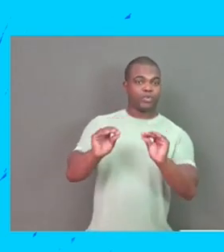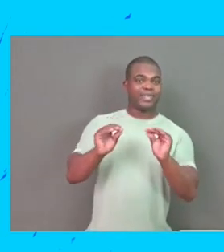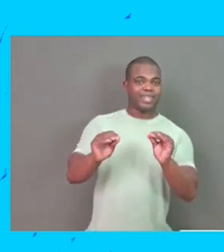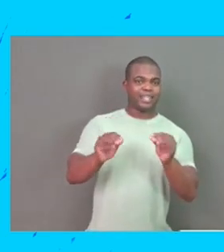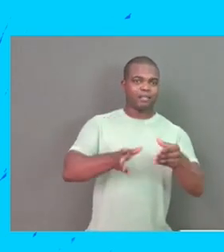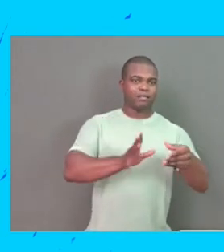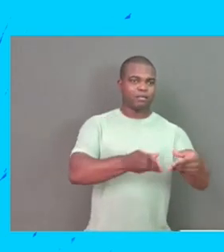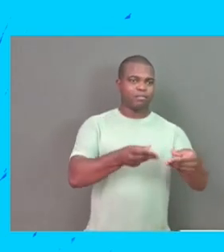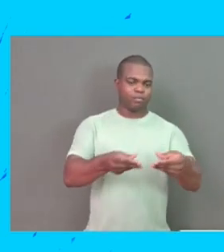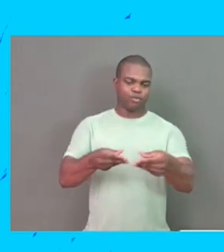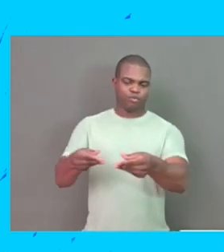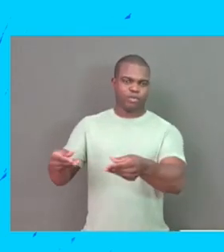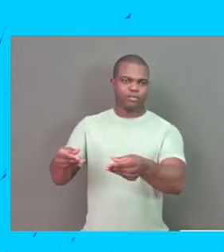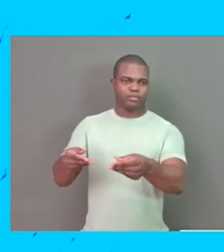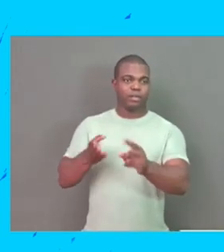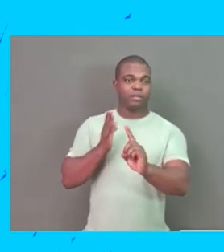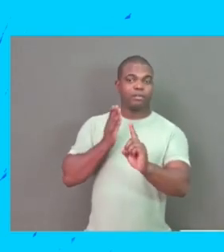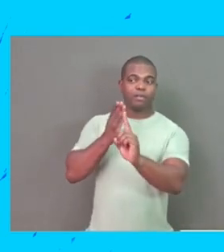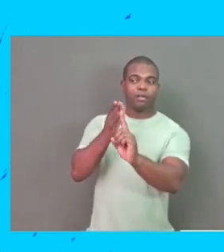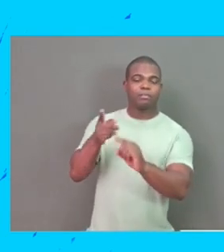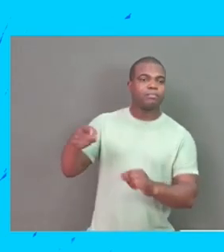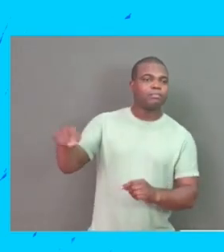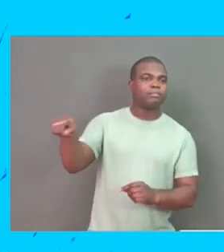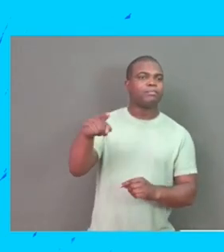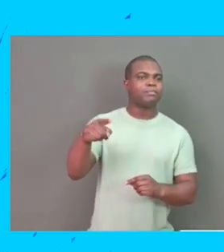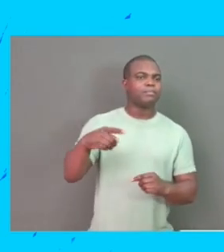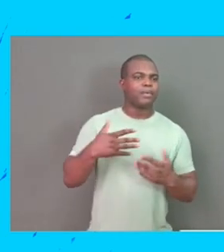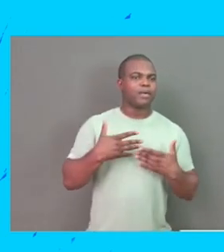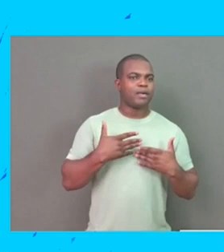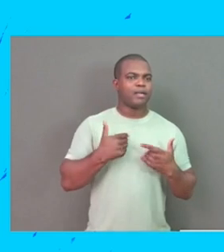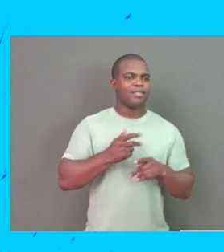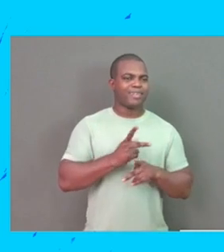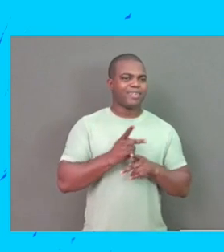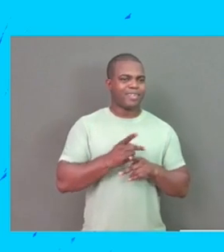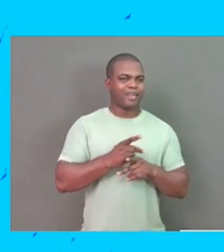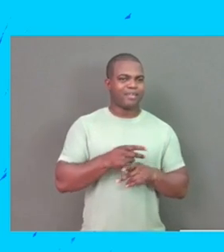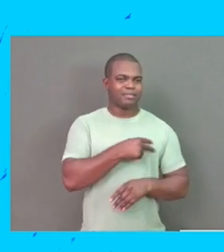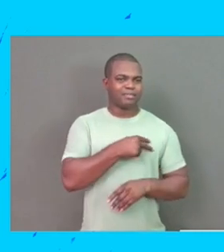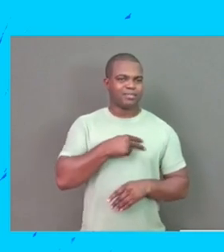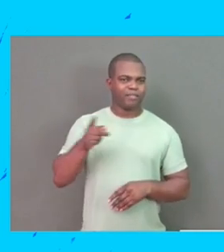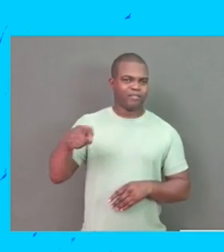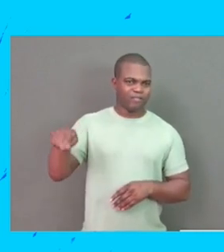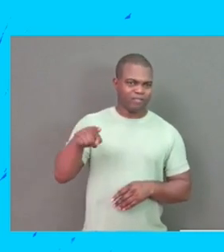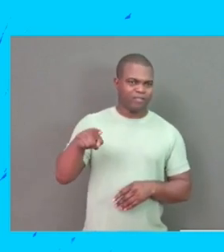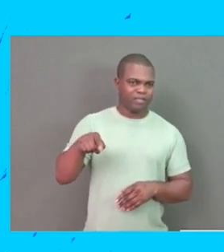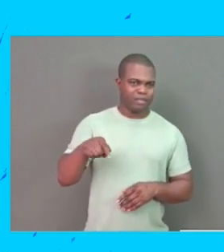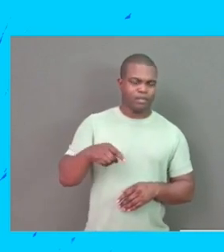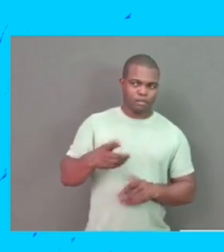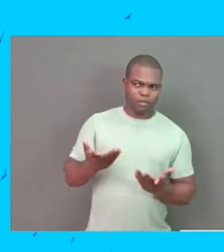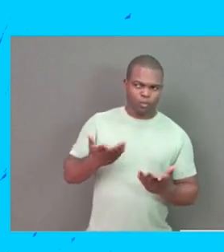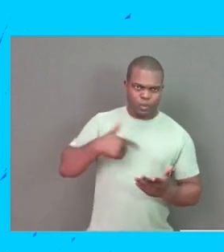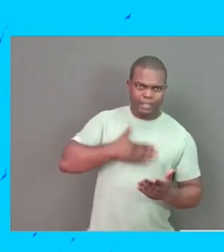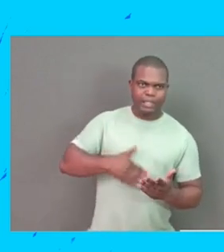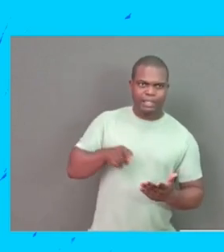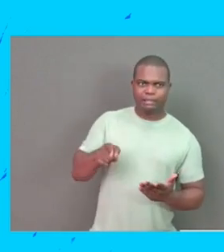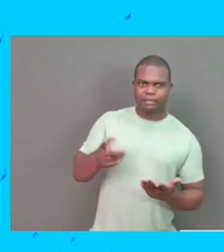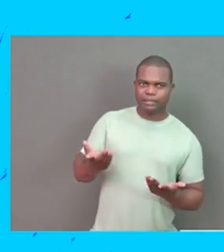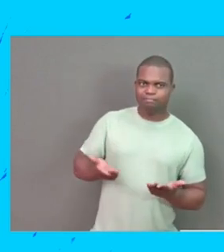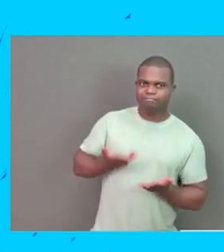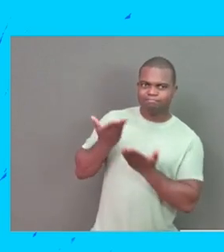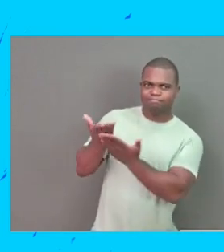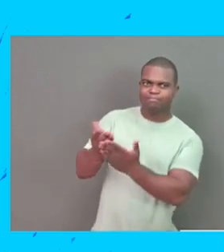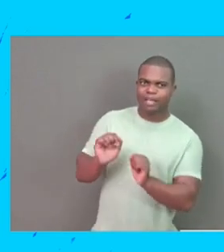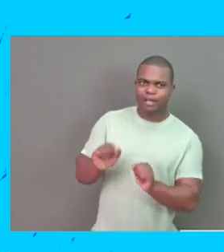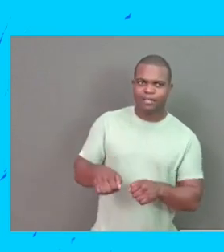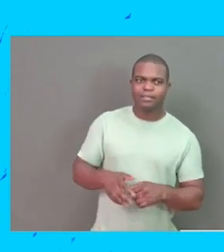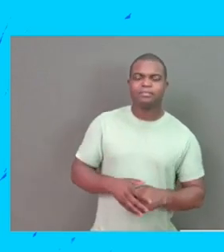Are Bloody Important, Learning from Menstrual Health Interventions. Both of these, as you'll see, lead into the core elements